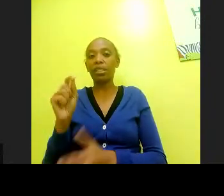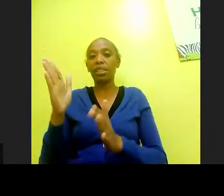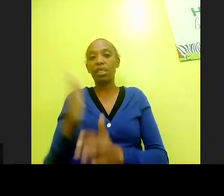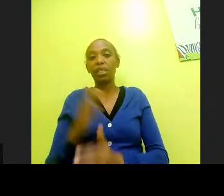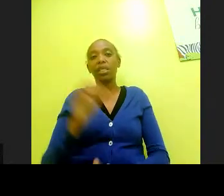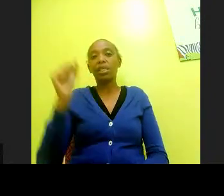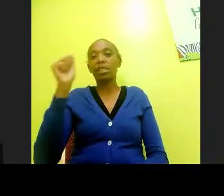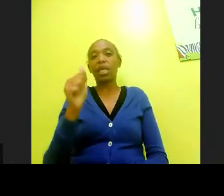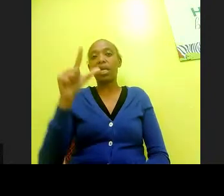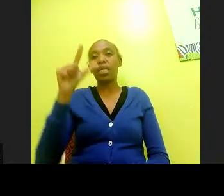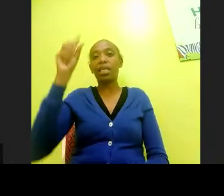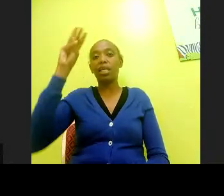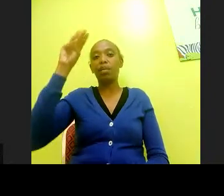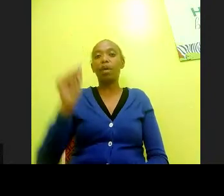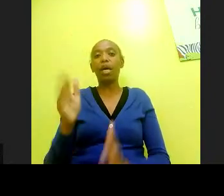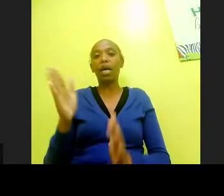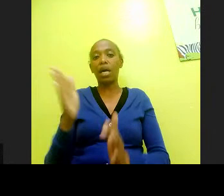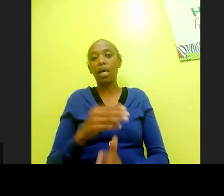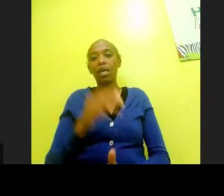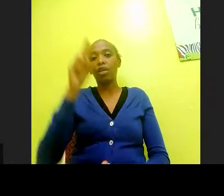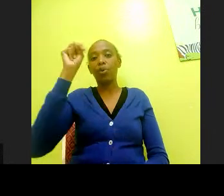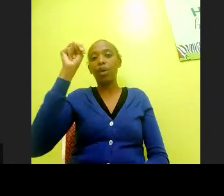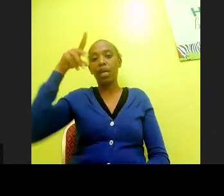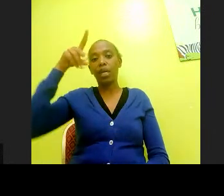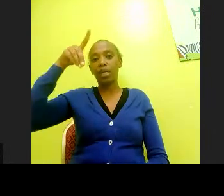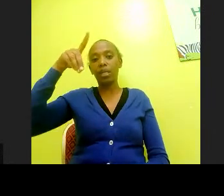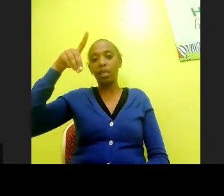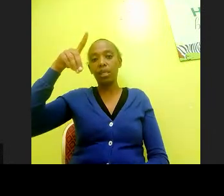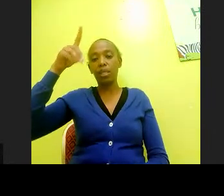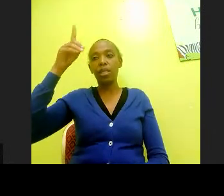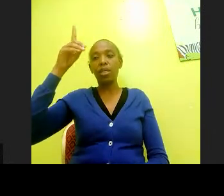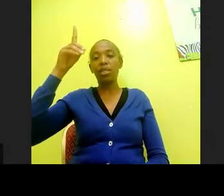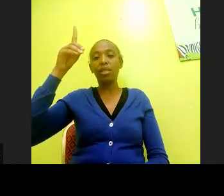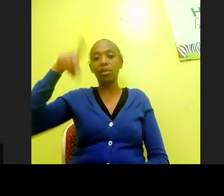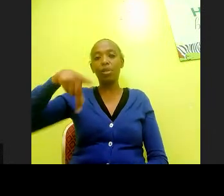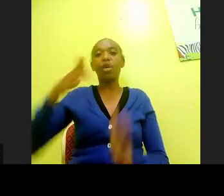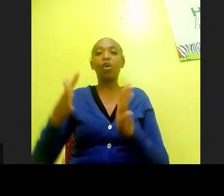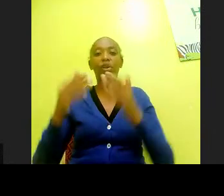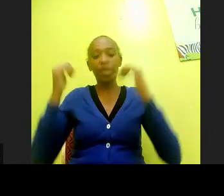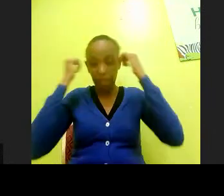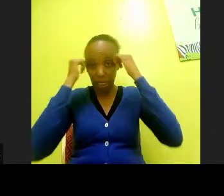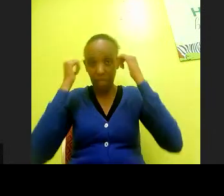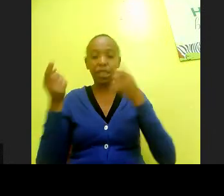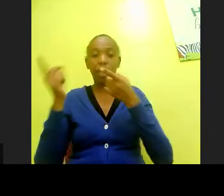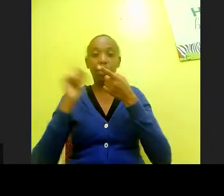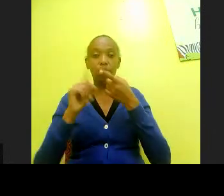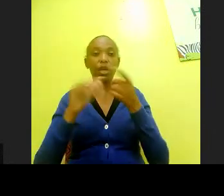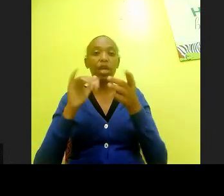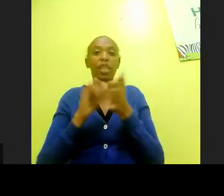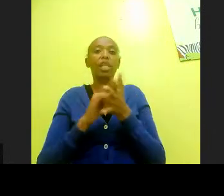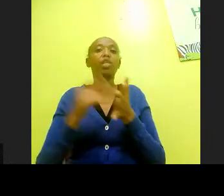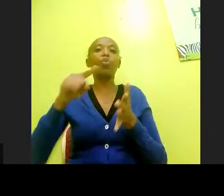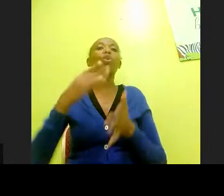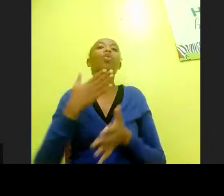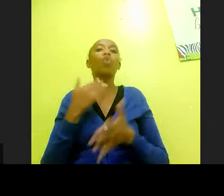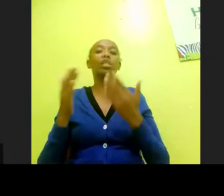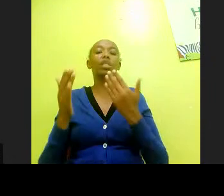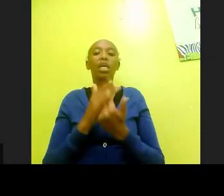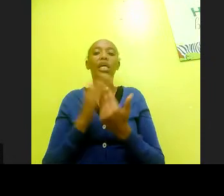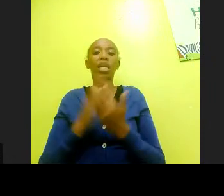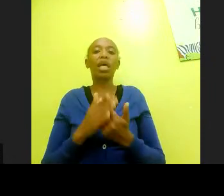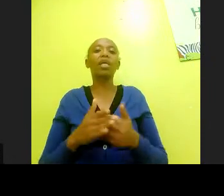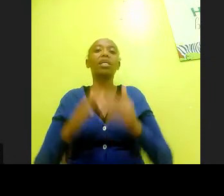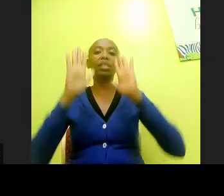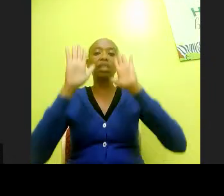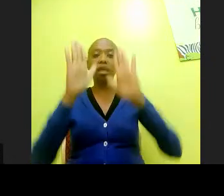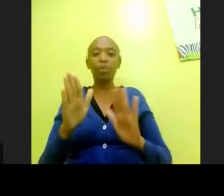on this study. It's an invitation for building the type of countries and continent that we want. Care is a great call.